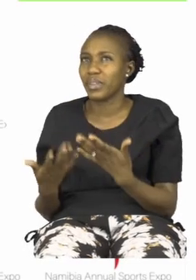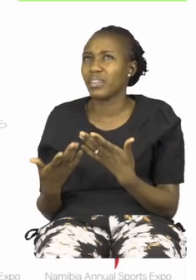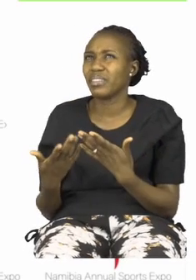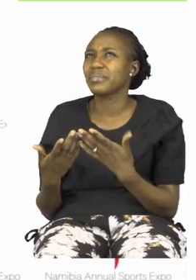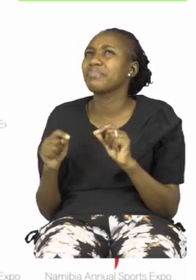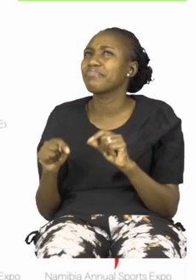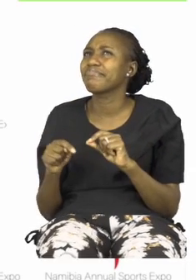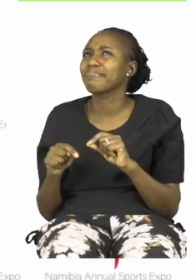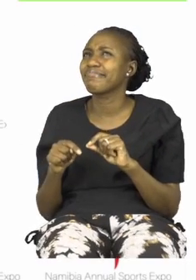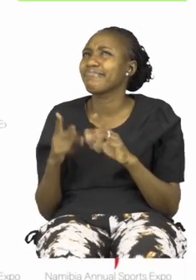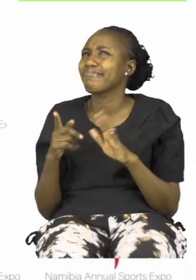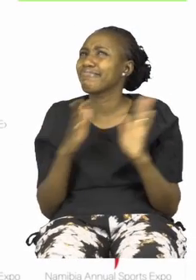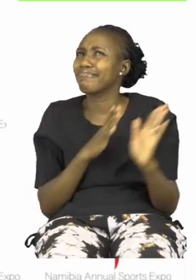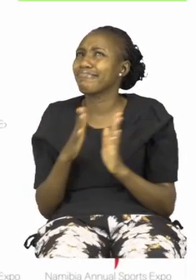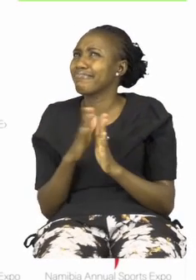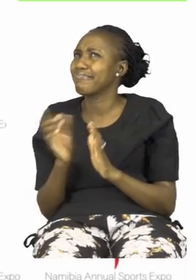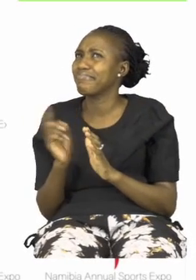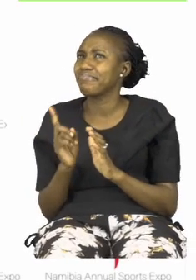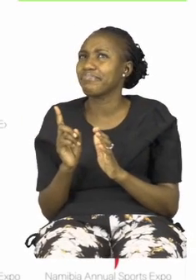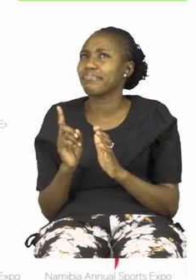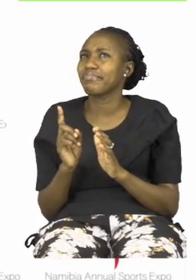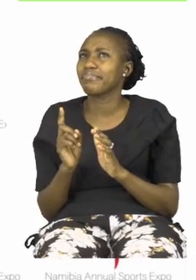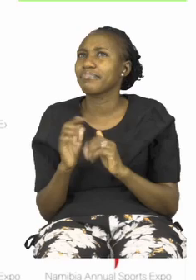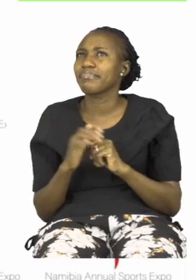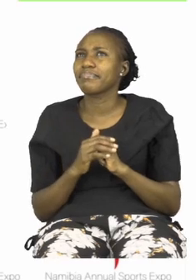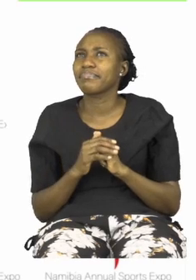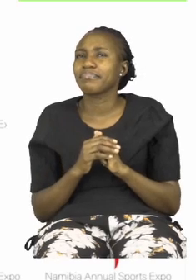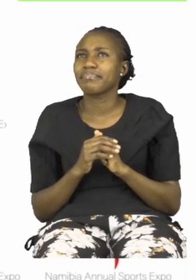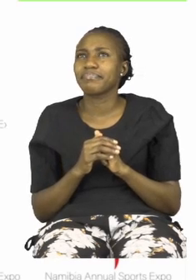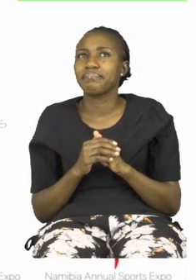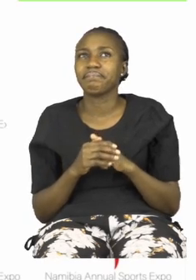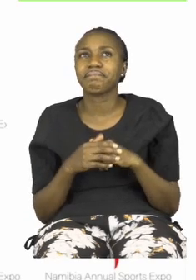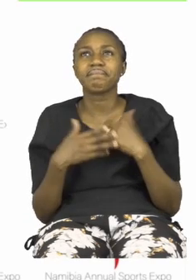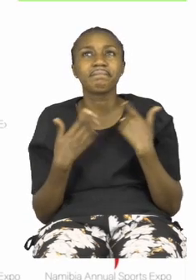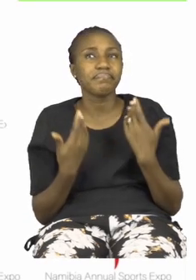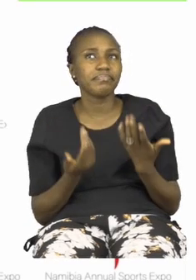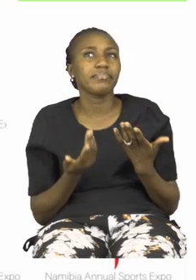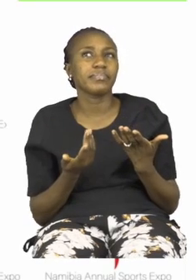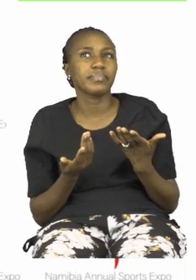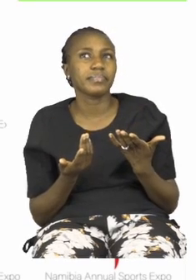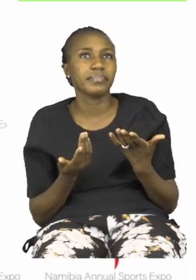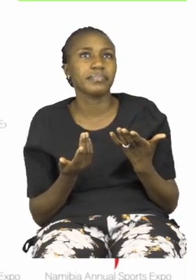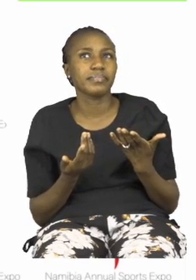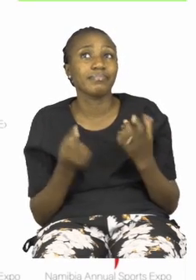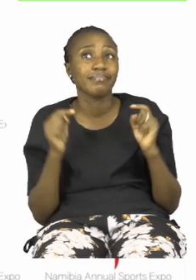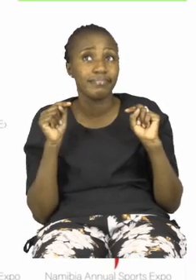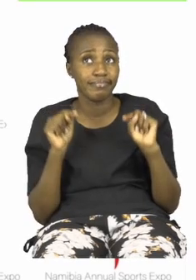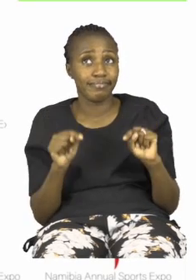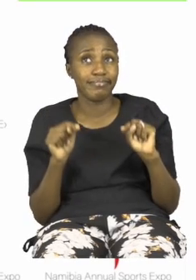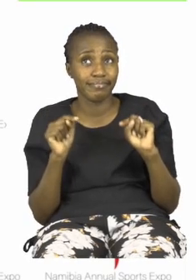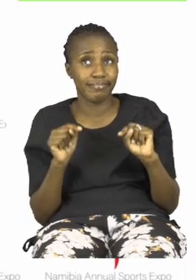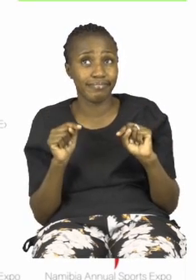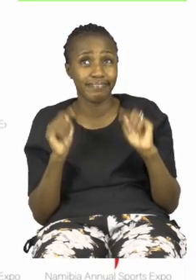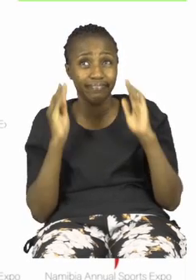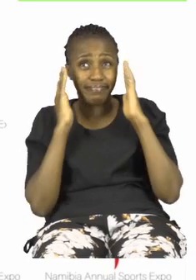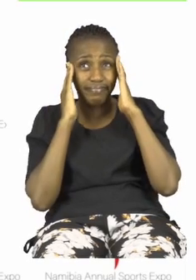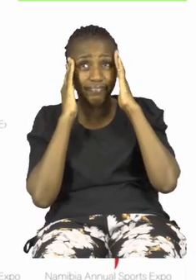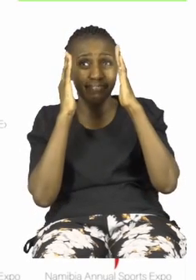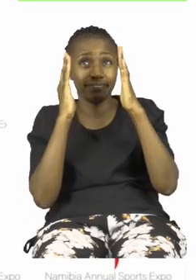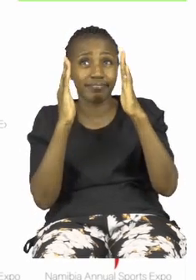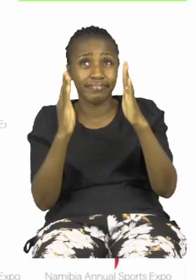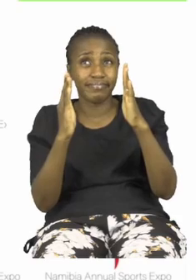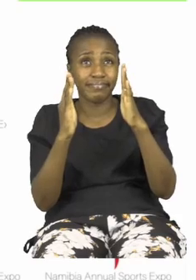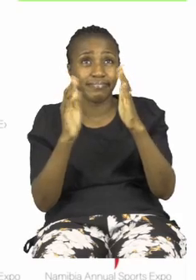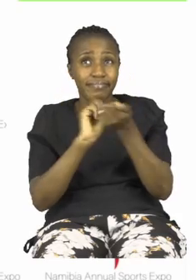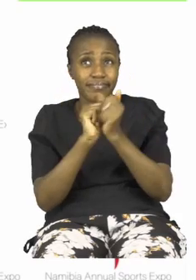stuff that you guys have planned for the association, perhaps? Okay, so right now our biggest focus is taking esports